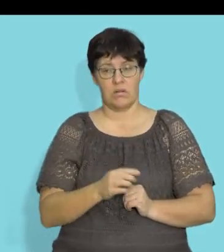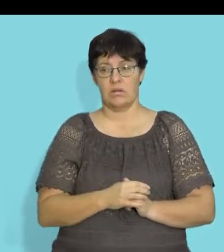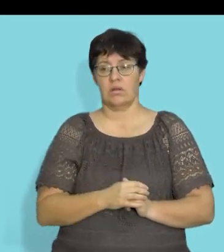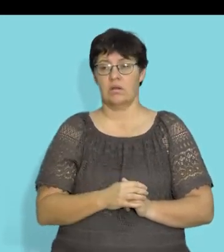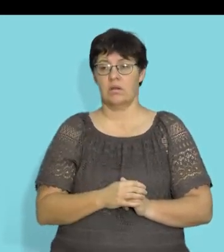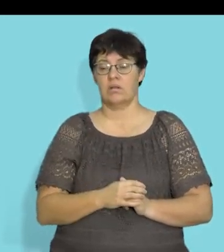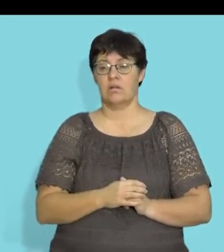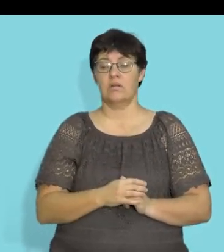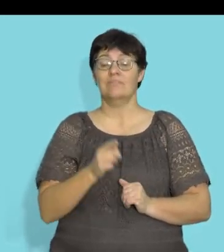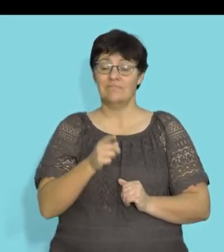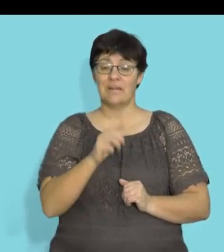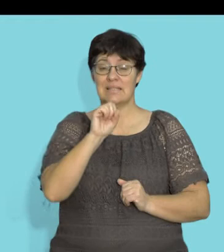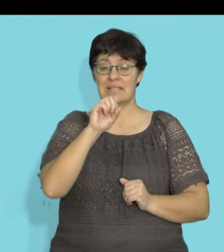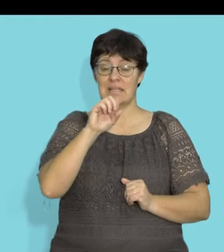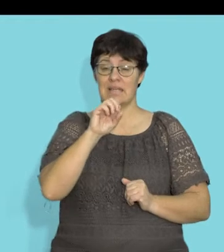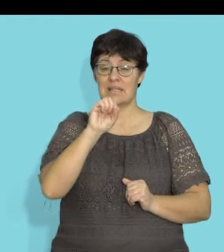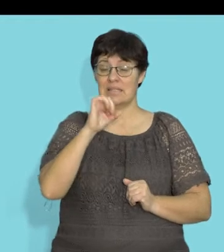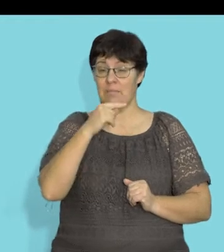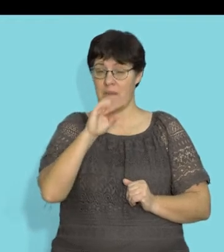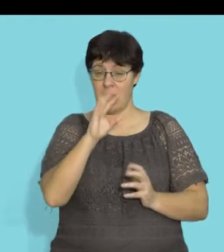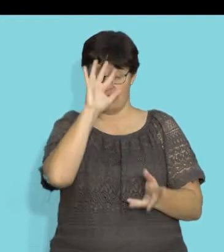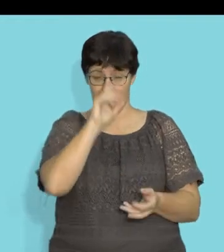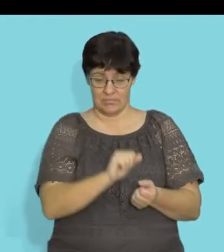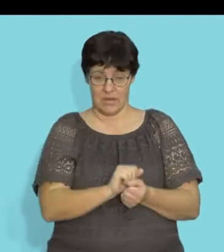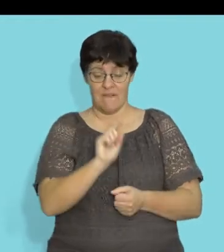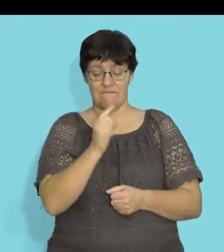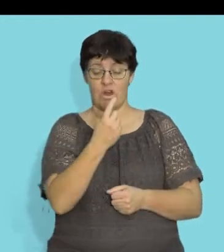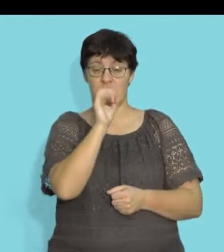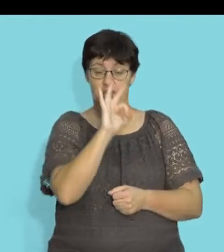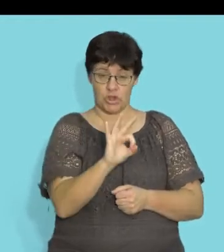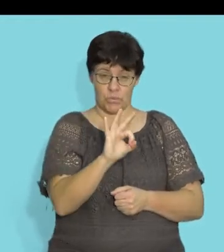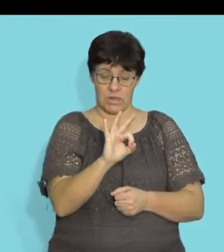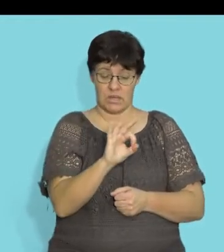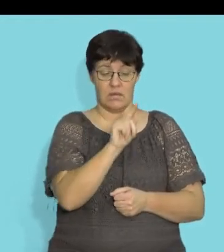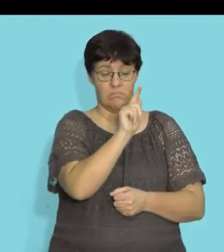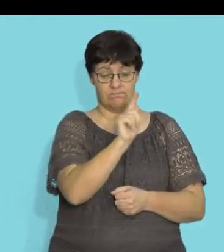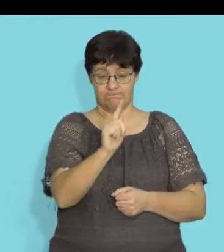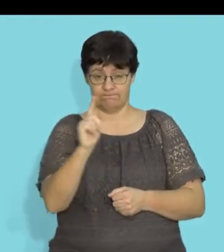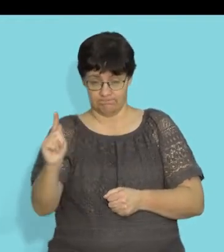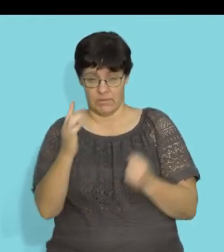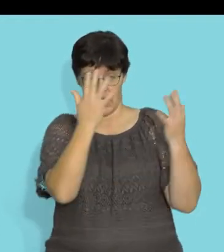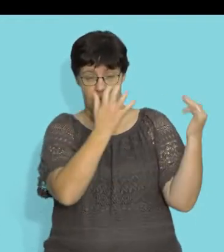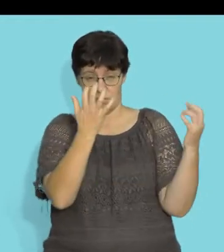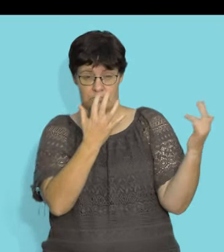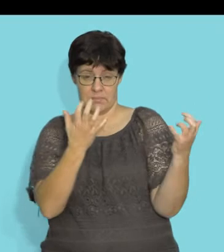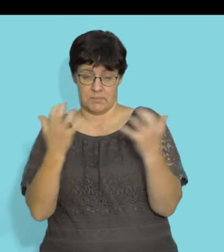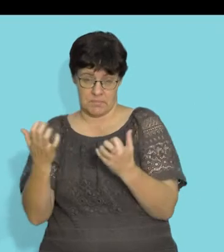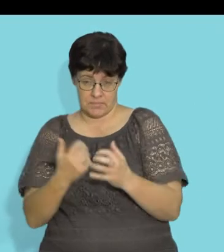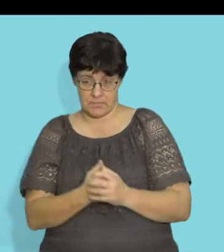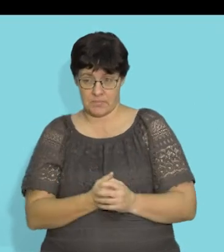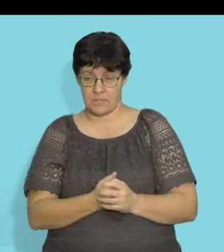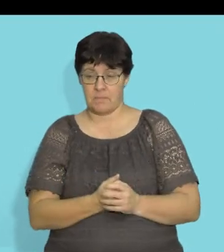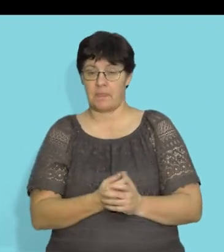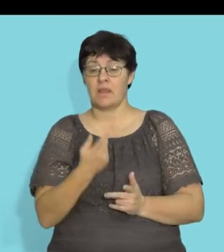sigma sums, I have to calculate the value of the first 3 terms. Calculating the value of the first